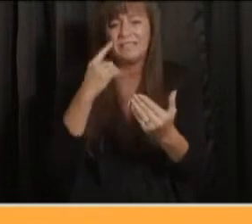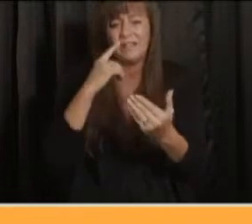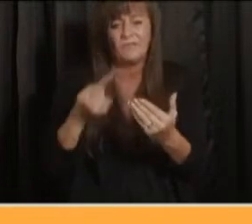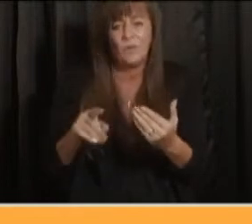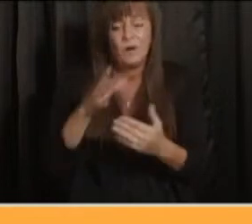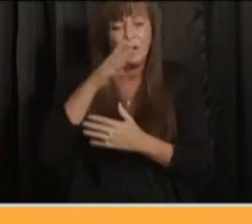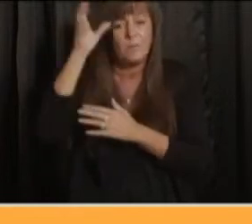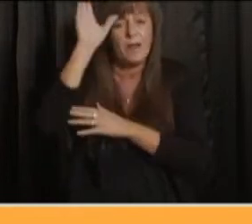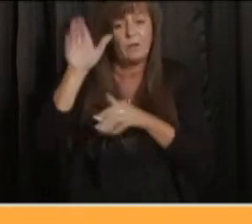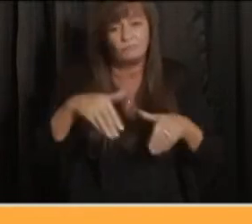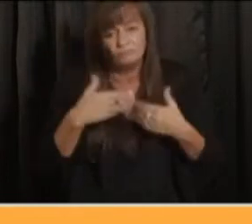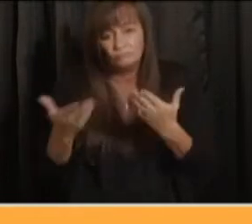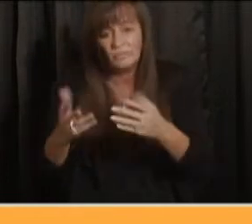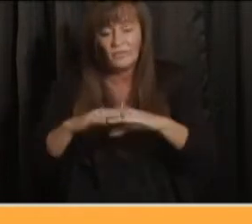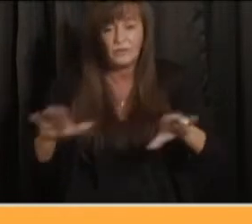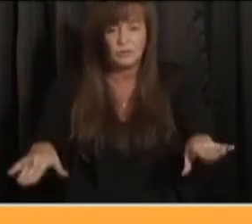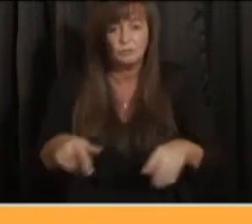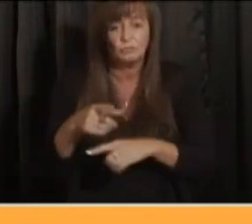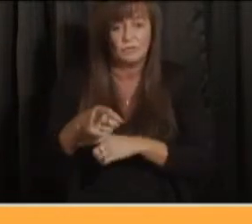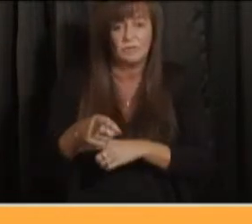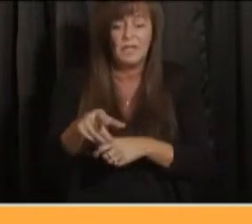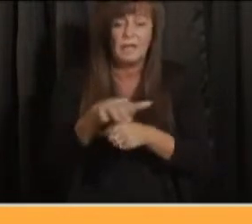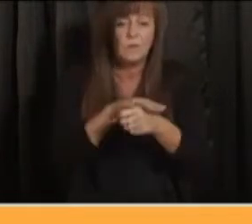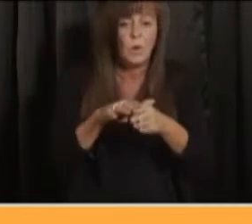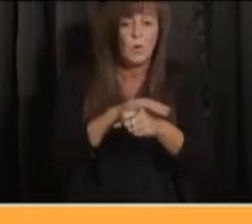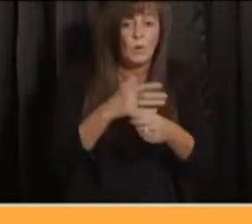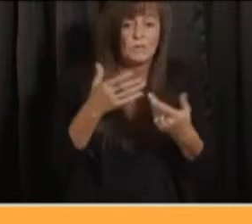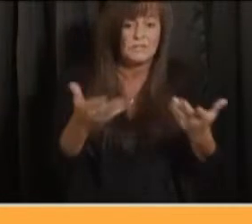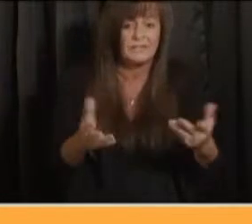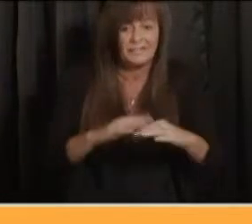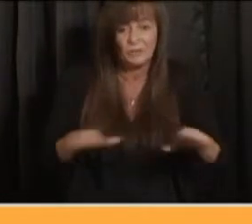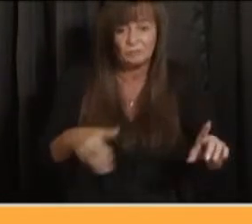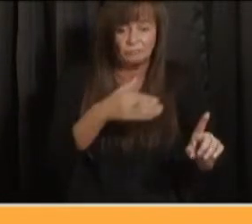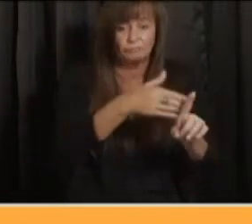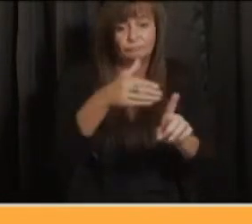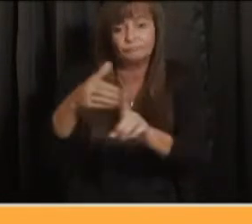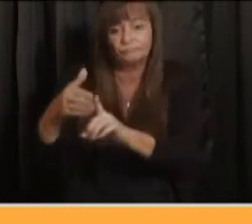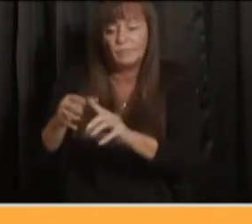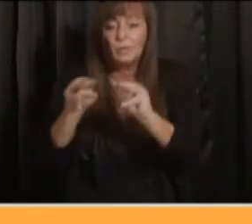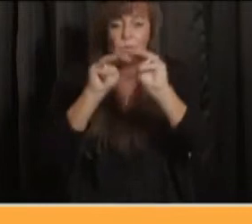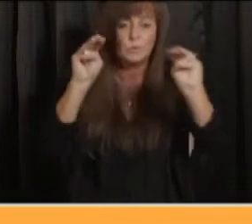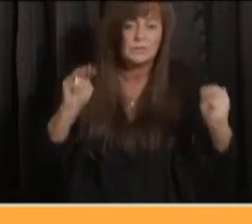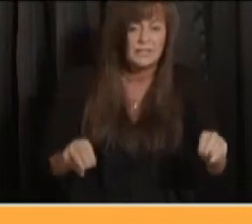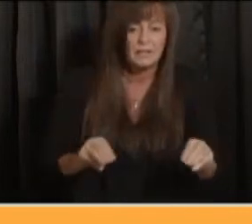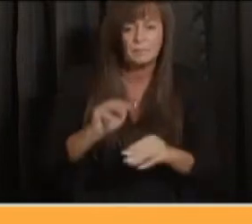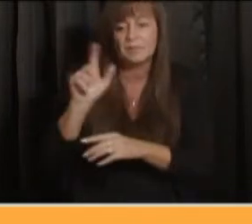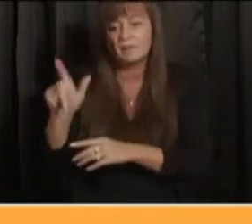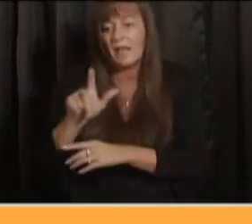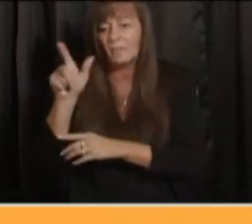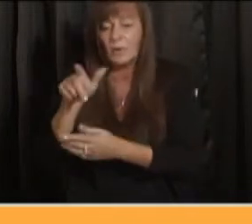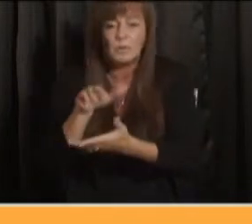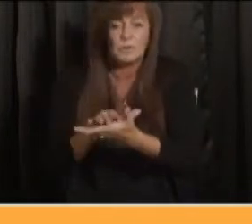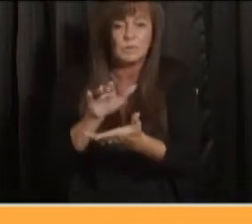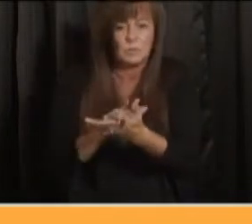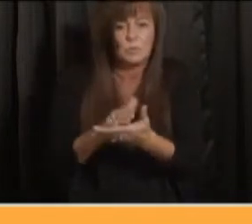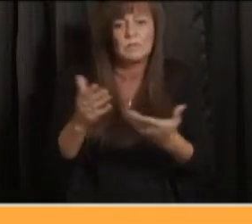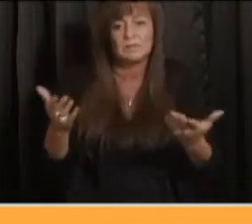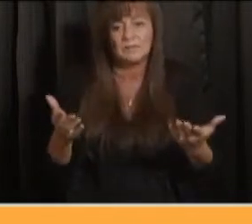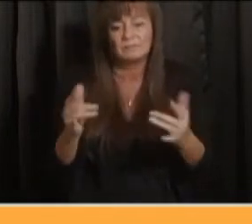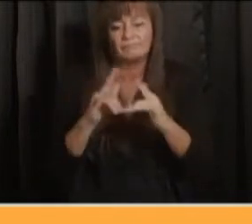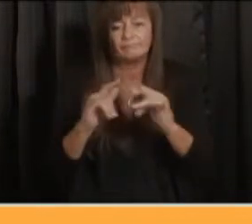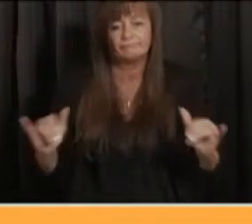possible, and in locations where there'll already be. So museums, zoos, libraries, schools, and other locations. Next slide.